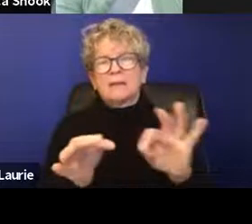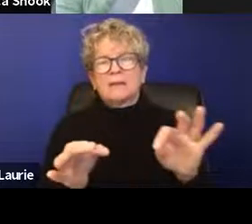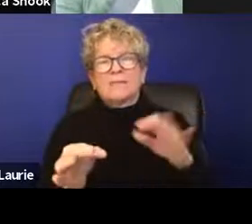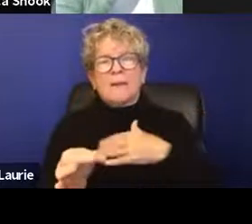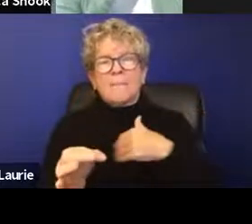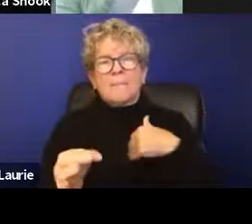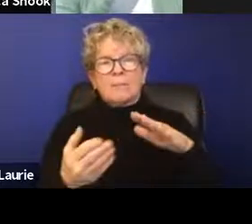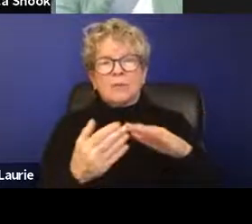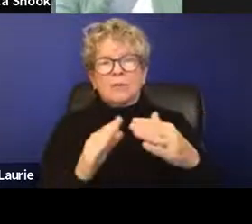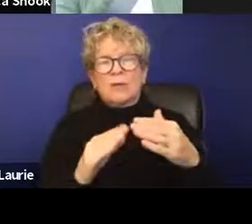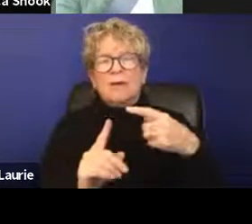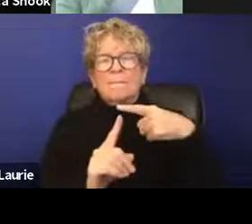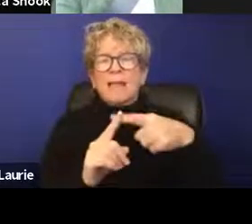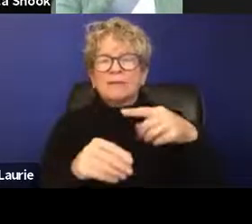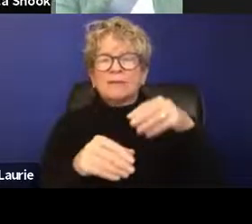also put it in